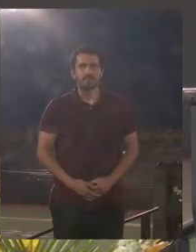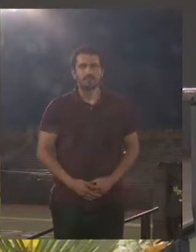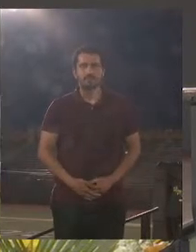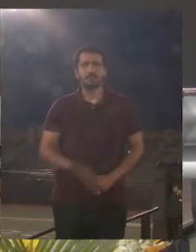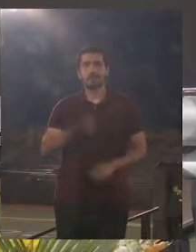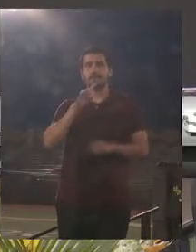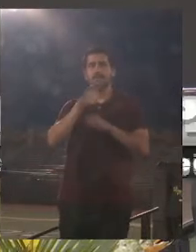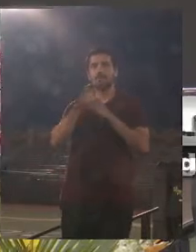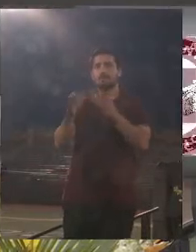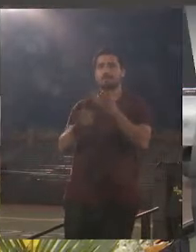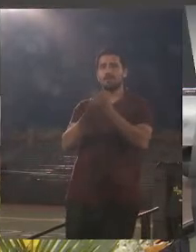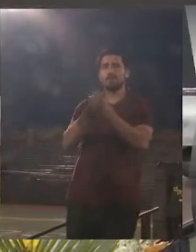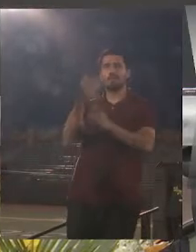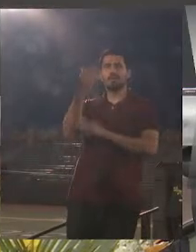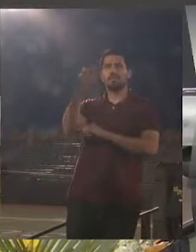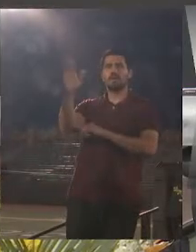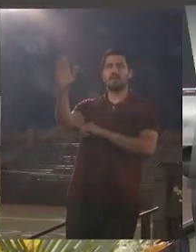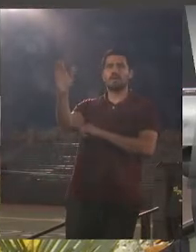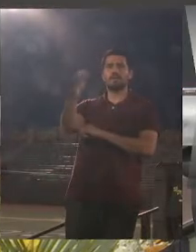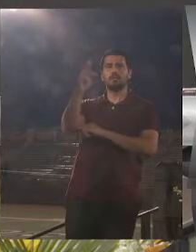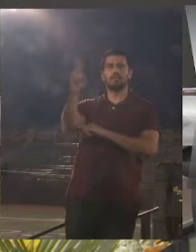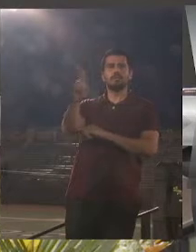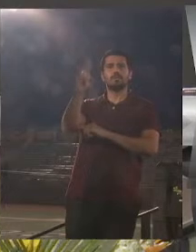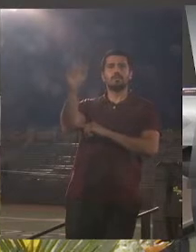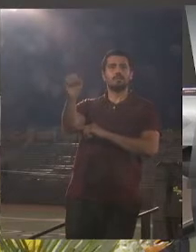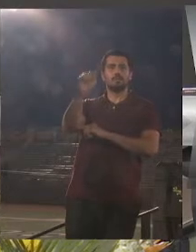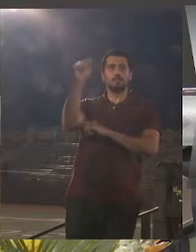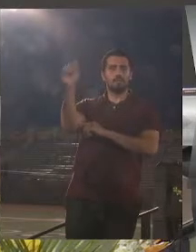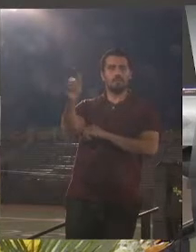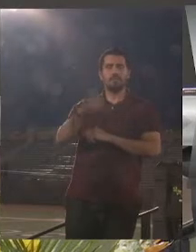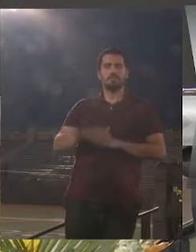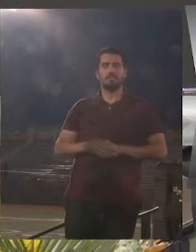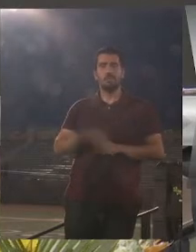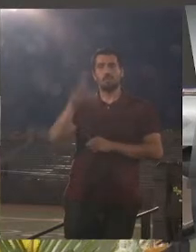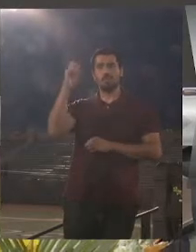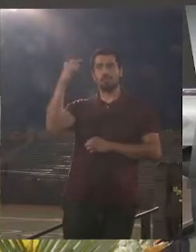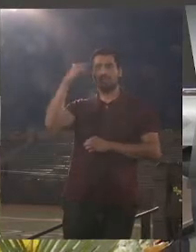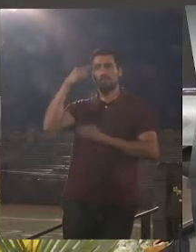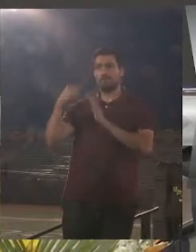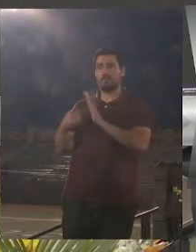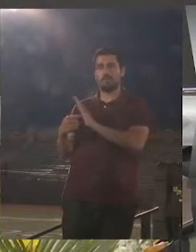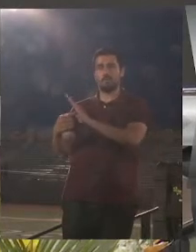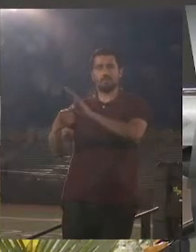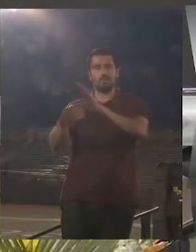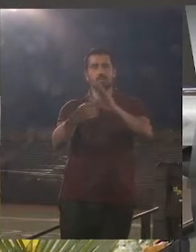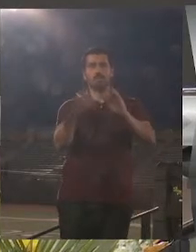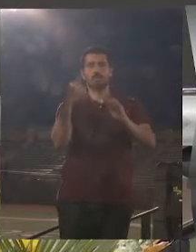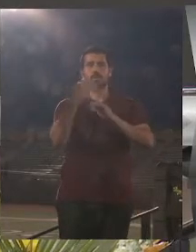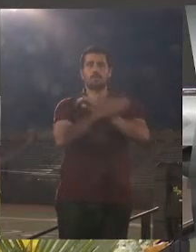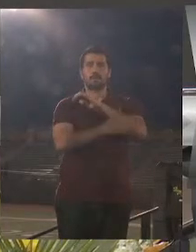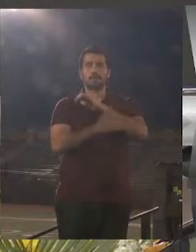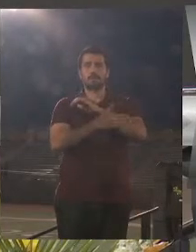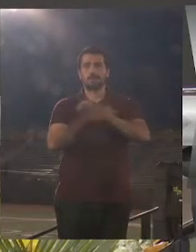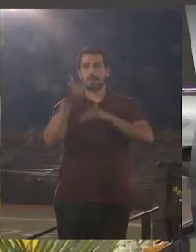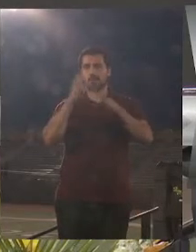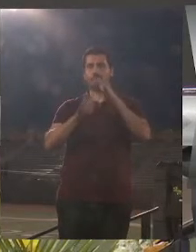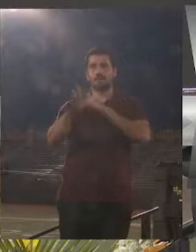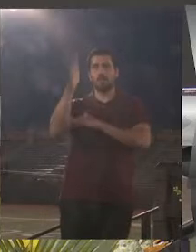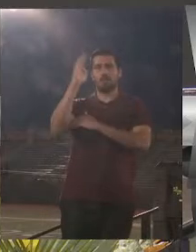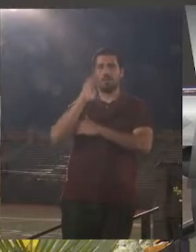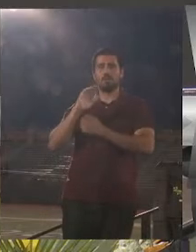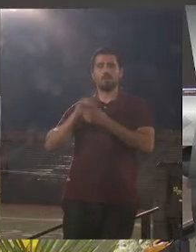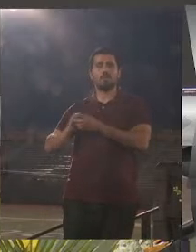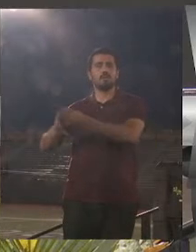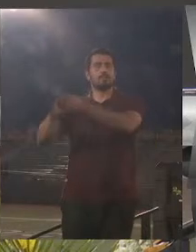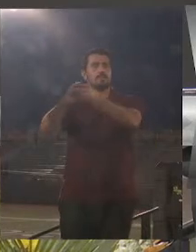I pledge allegiance to the flag of the United States of America and to the Republic for which it stands, one nation, under